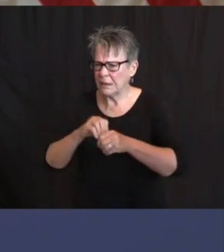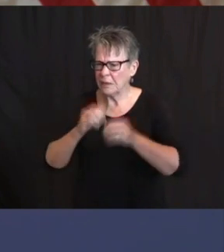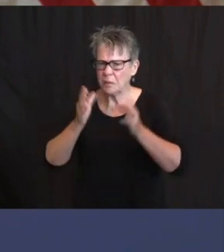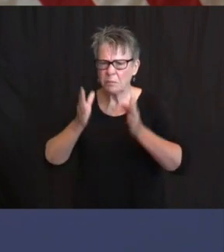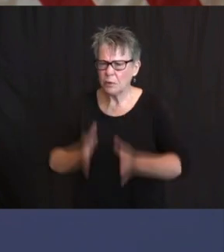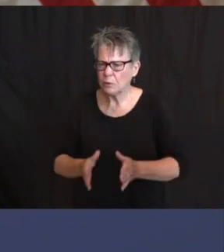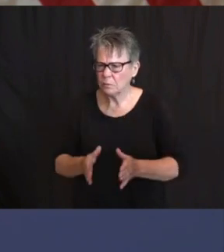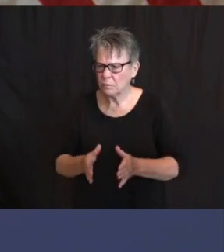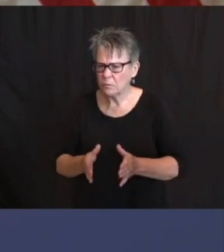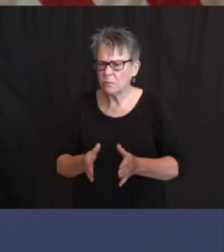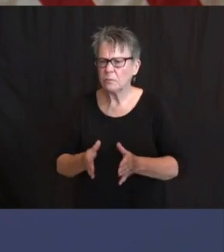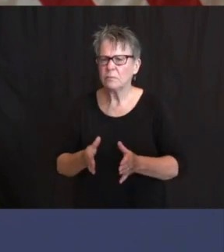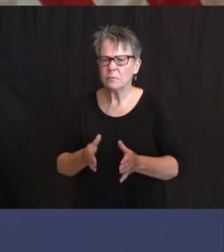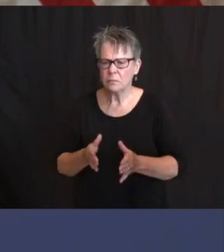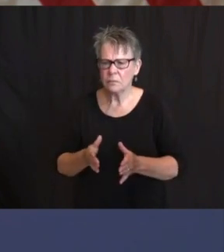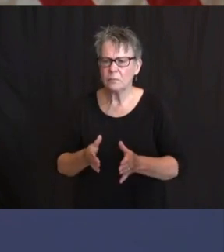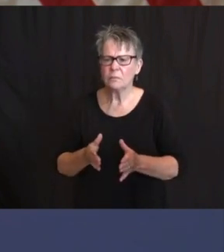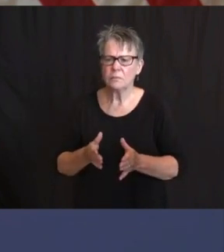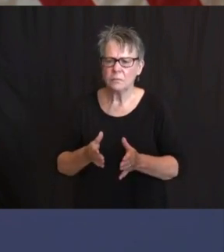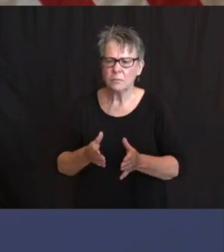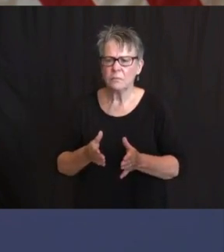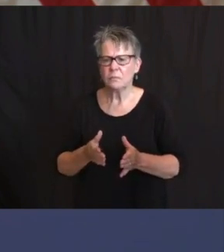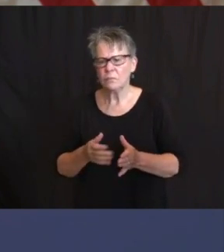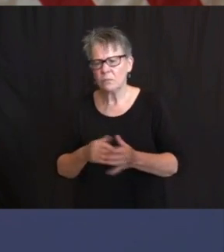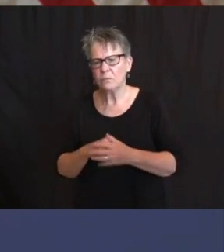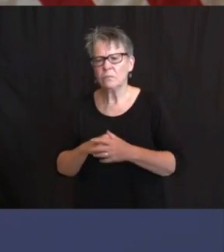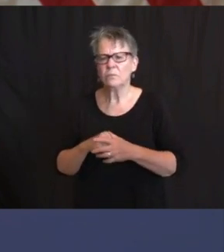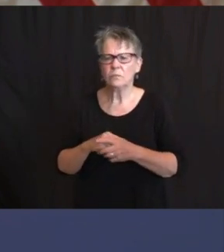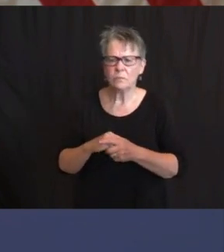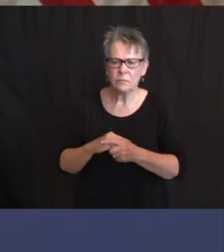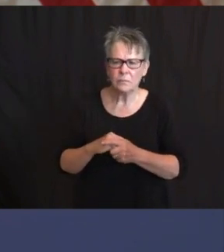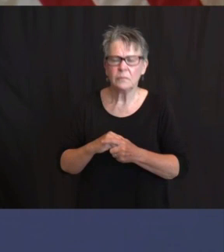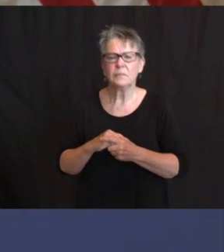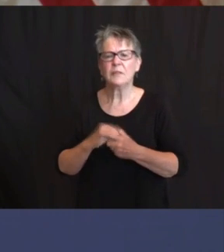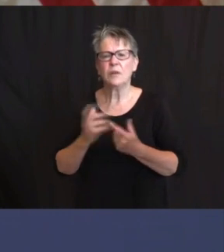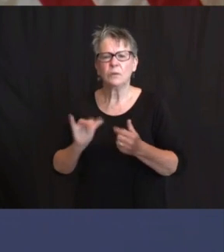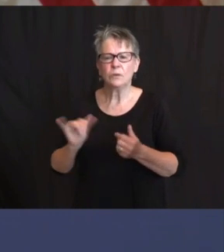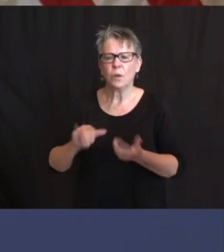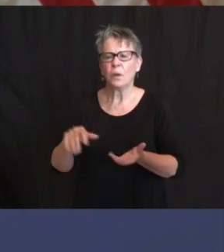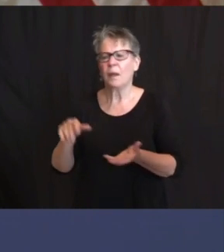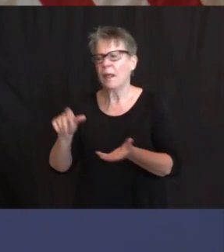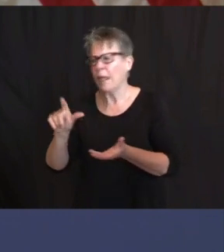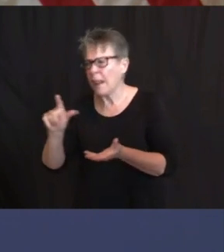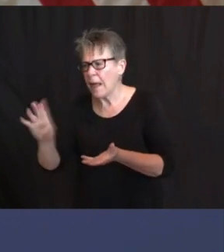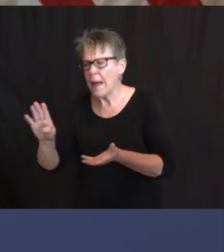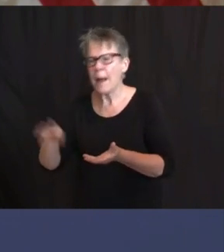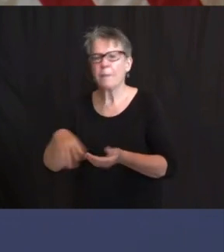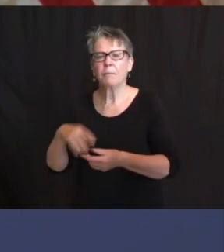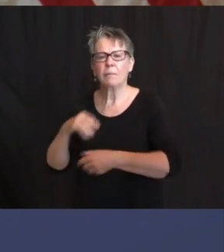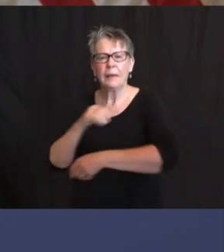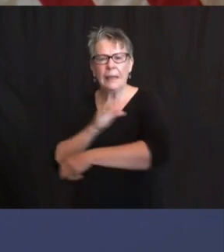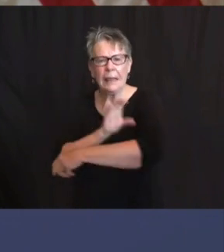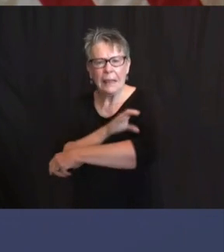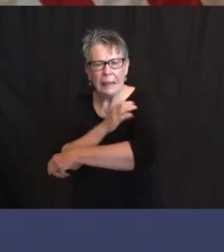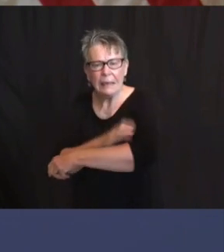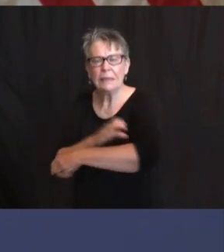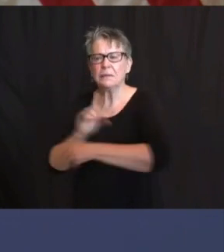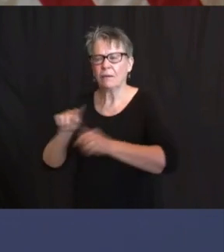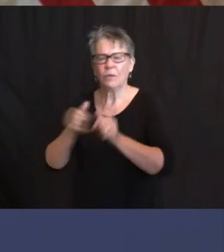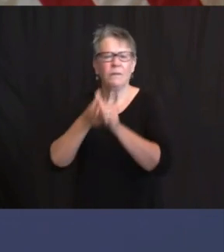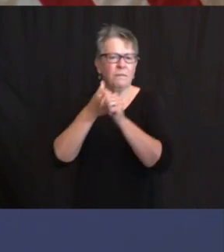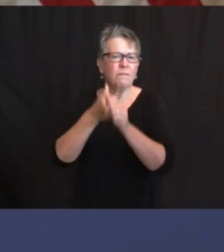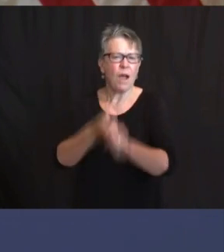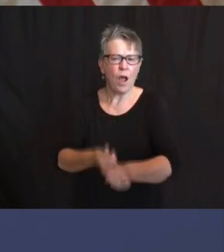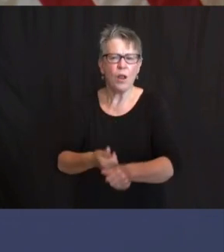abiding by state-established restrictions, including, the social distancing, hand washing, et cetera.